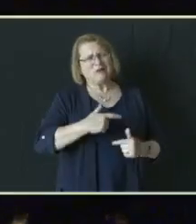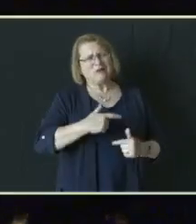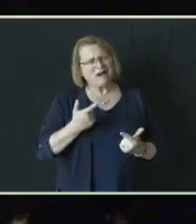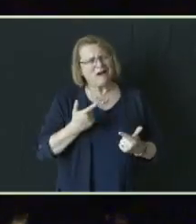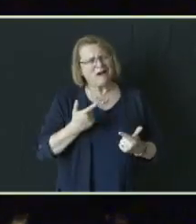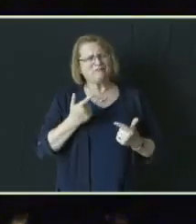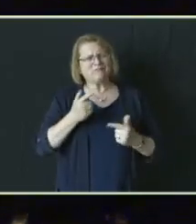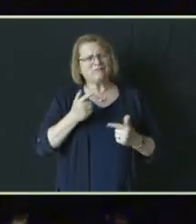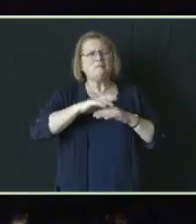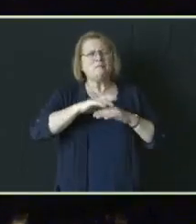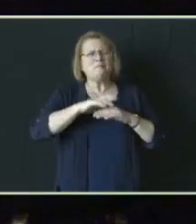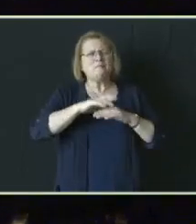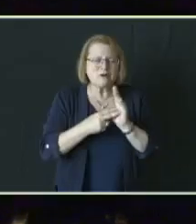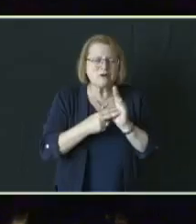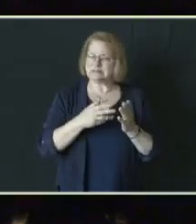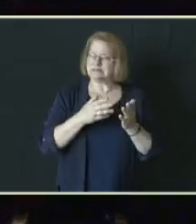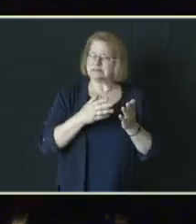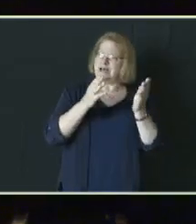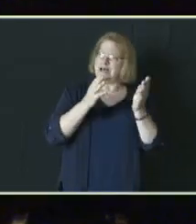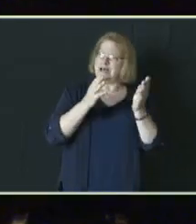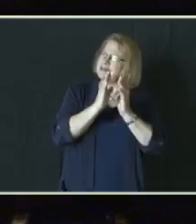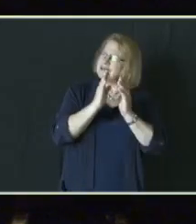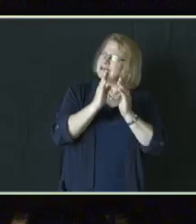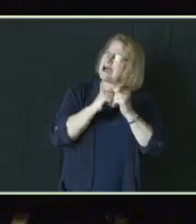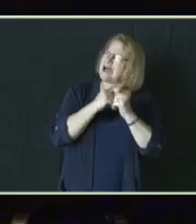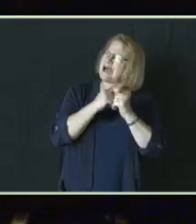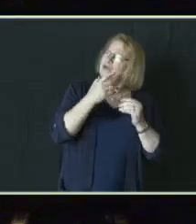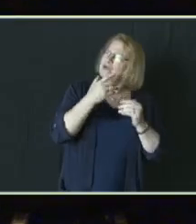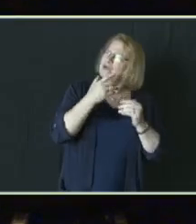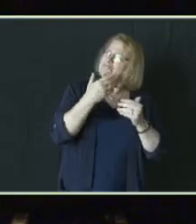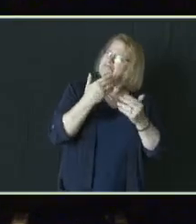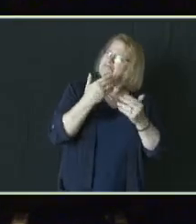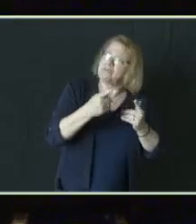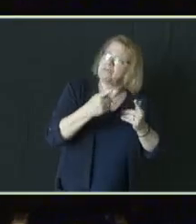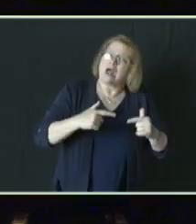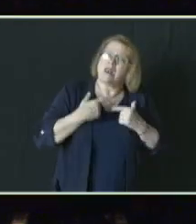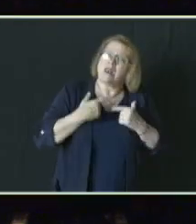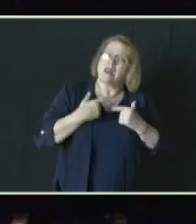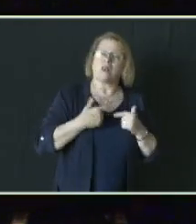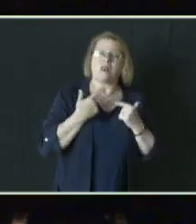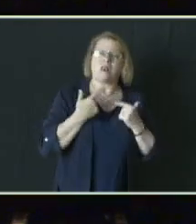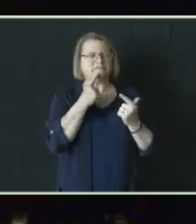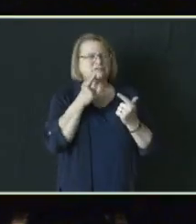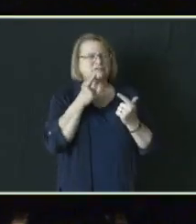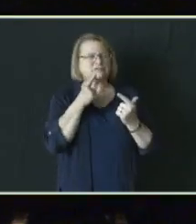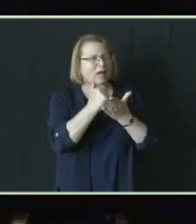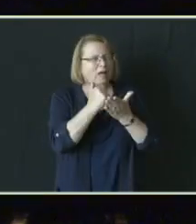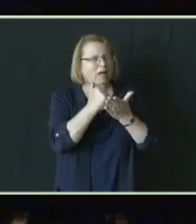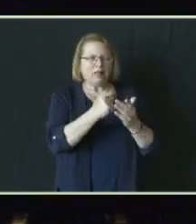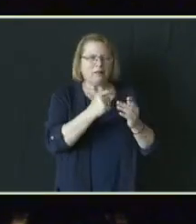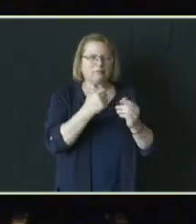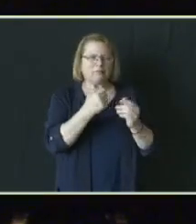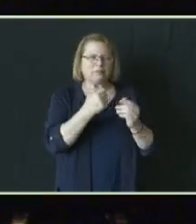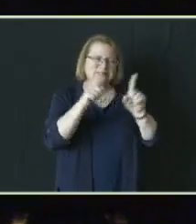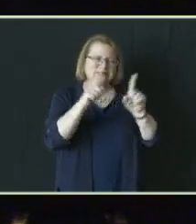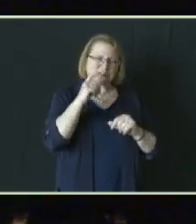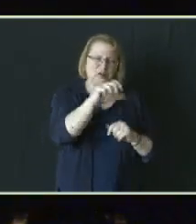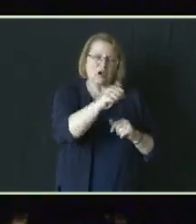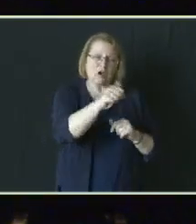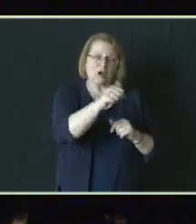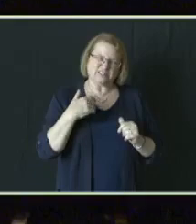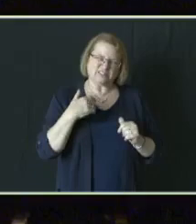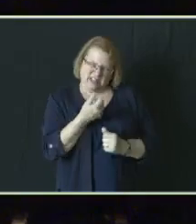Ask yourself how you might live your life to make a difference for others. I have a few suggestions. You probably guessed that